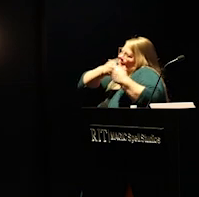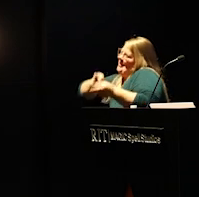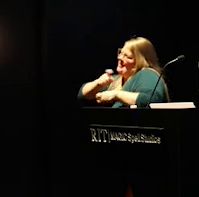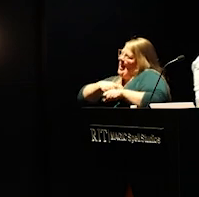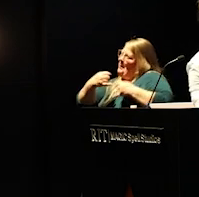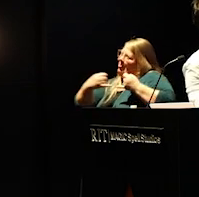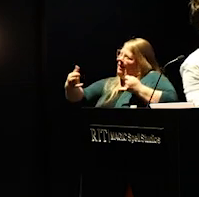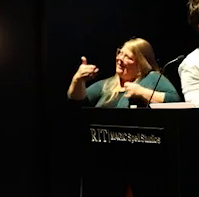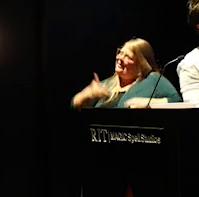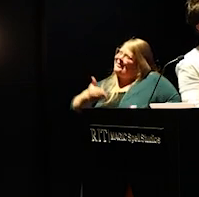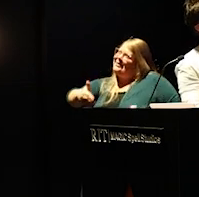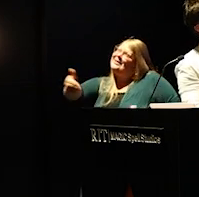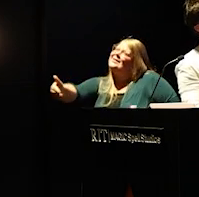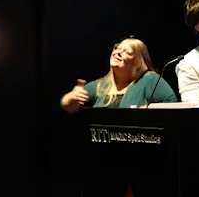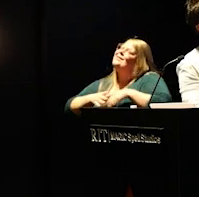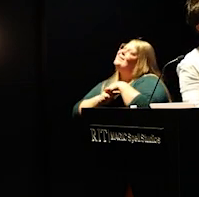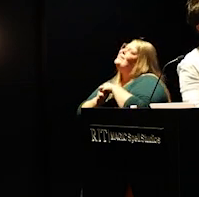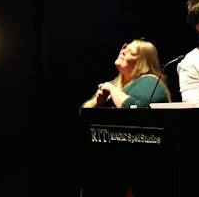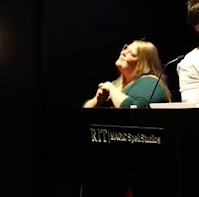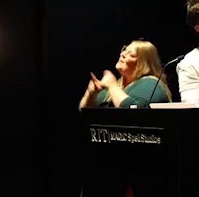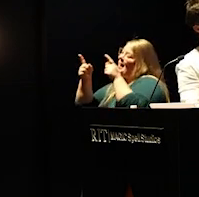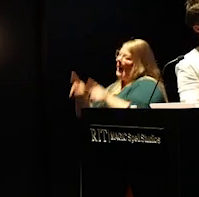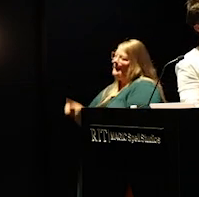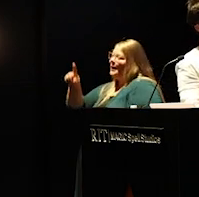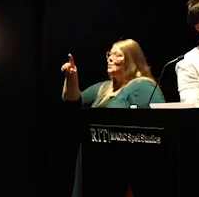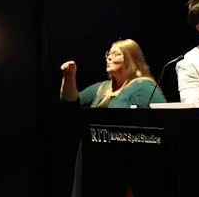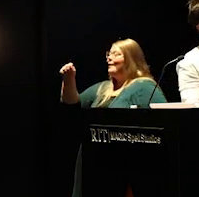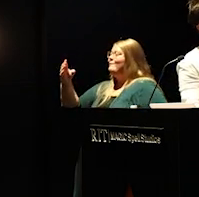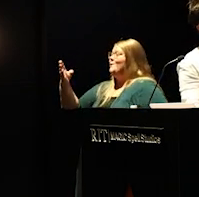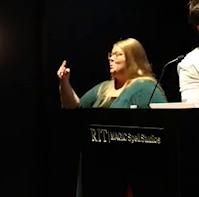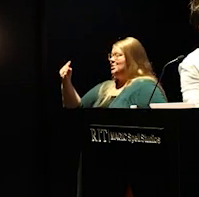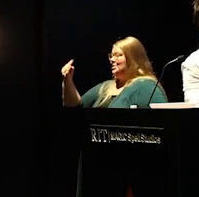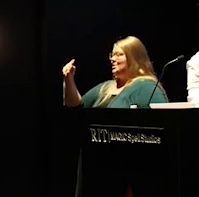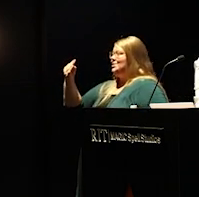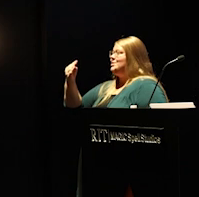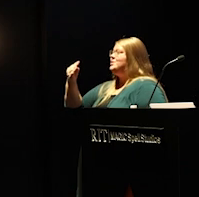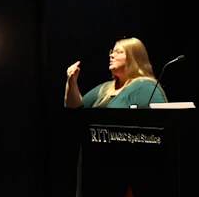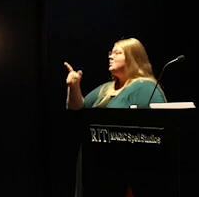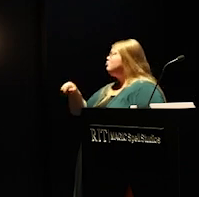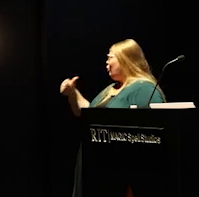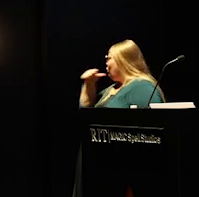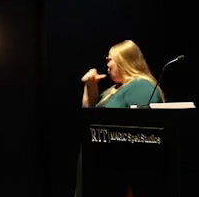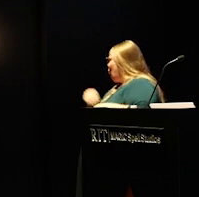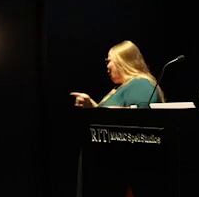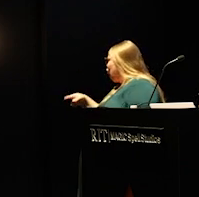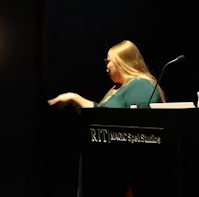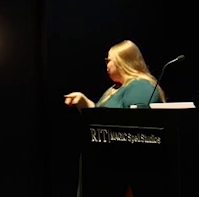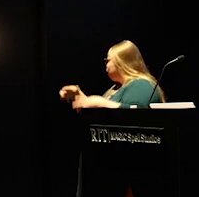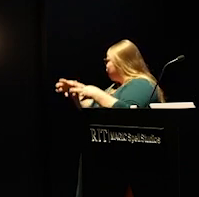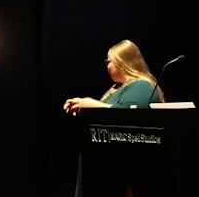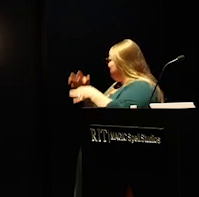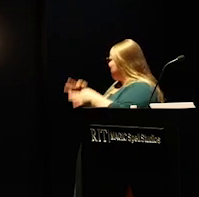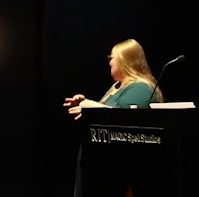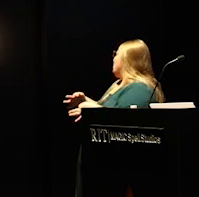make some chronological sense here, but in 2014, with some other bar owners, I got this idea, let's make this